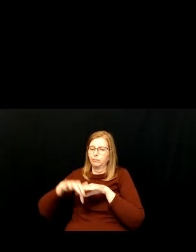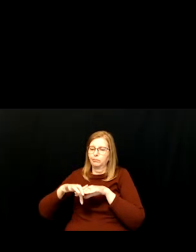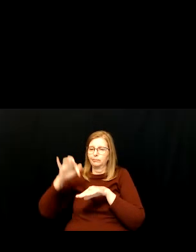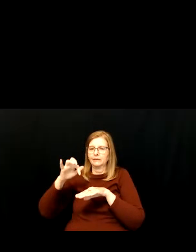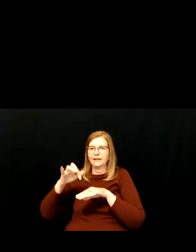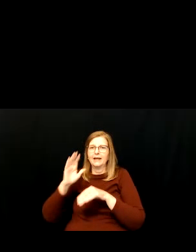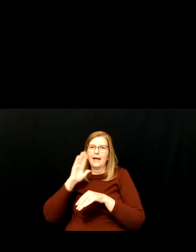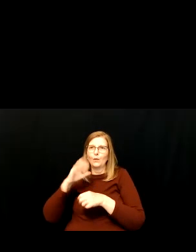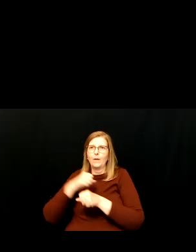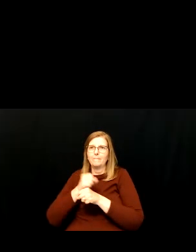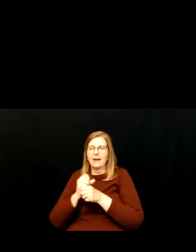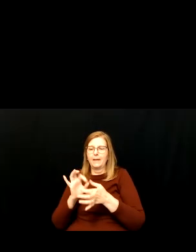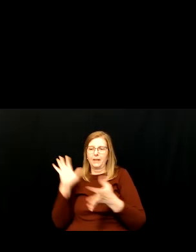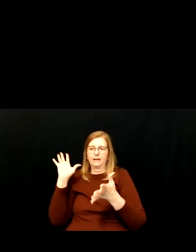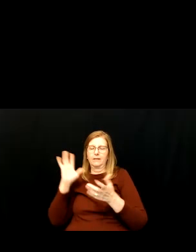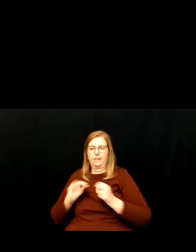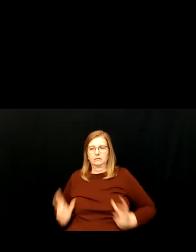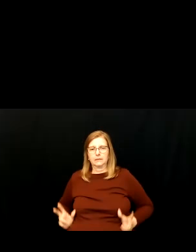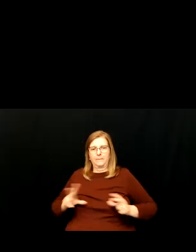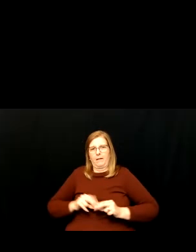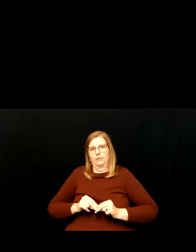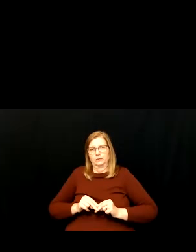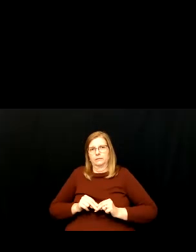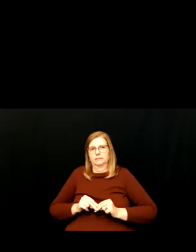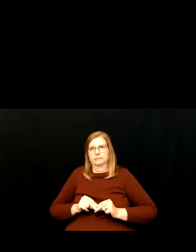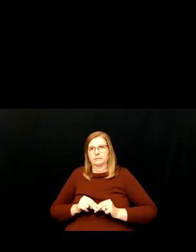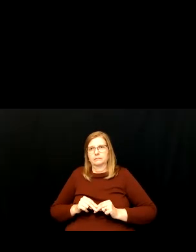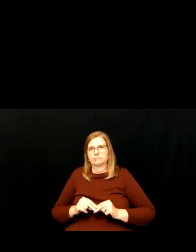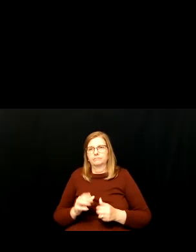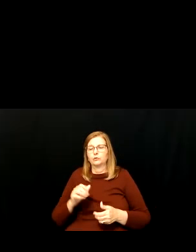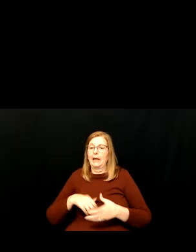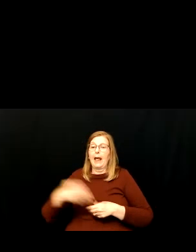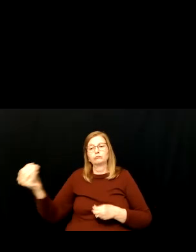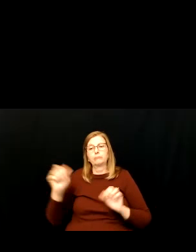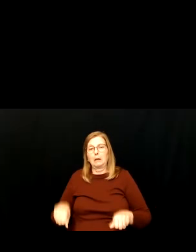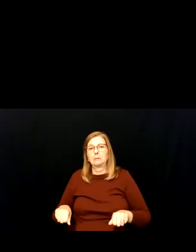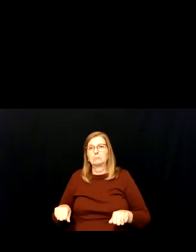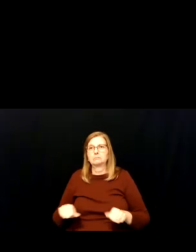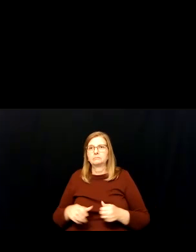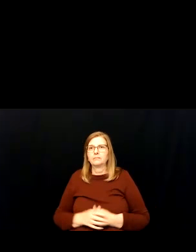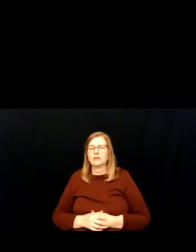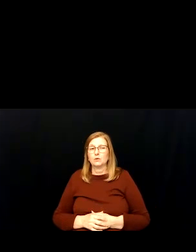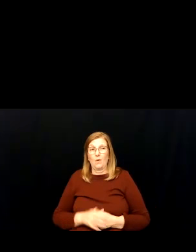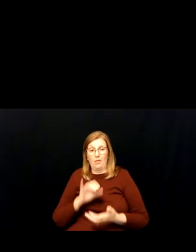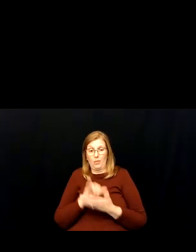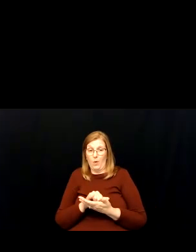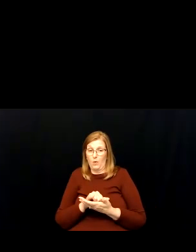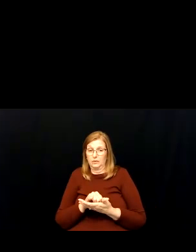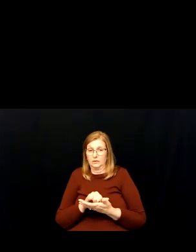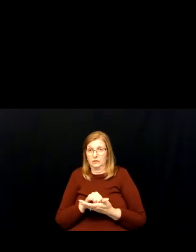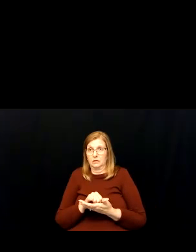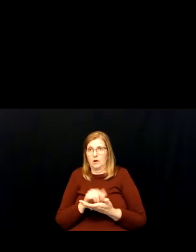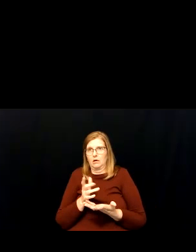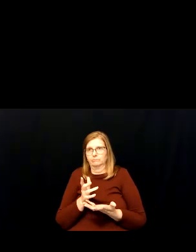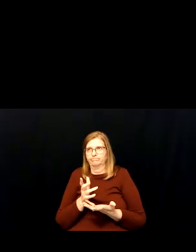the unbuckle me, and it will push the buckle so that you can get out of the seat. So those are all cases